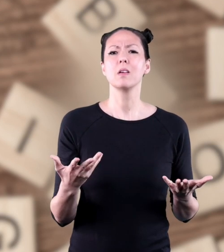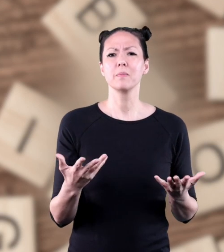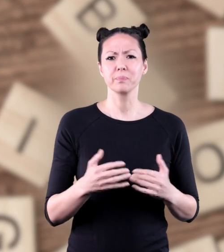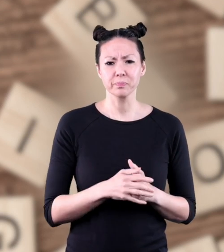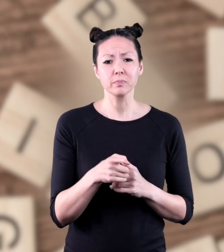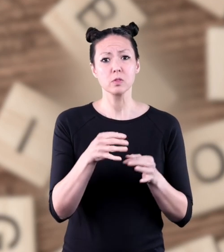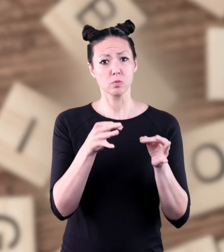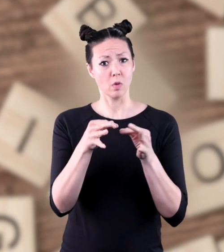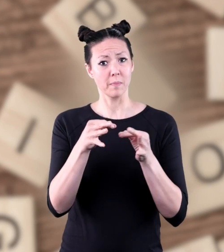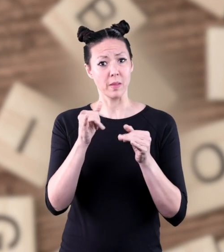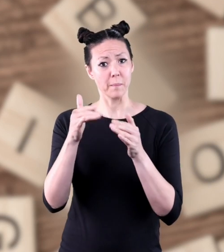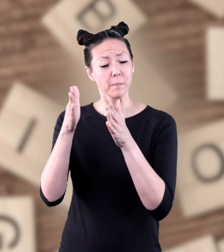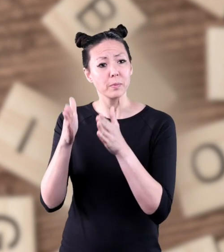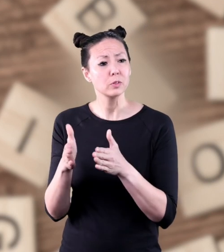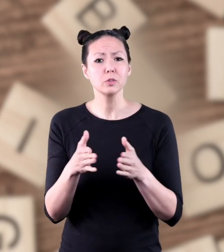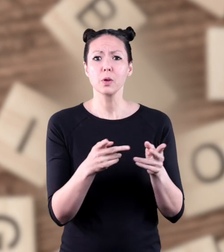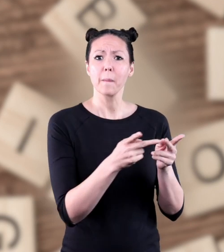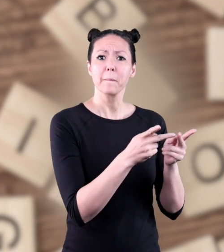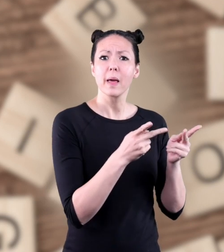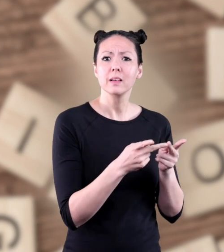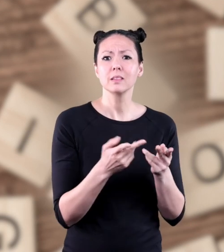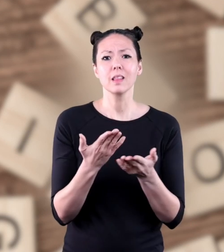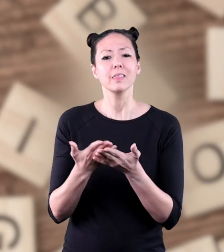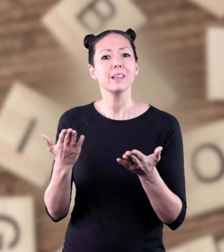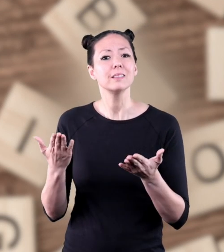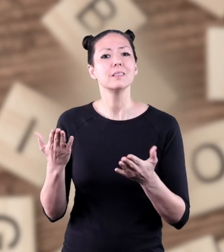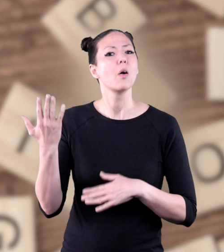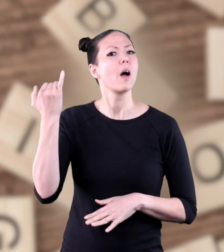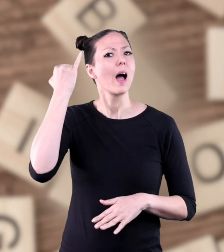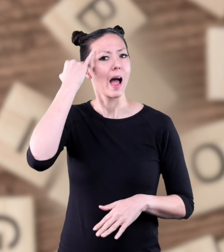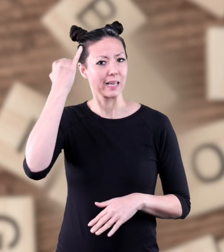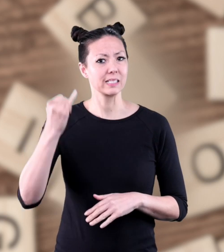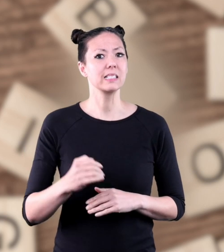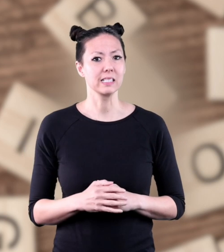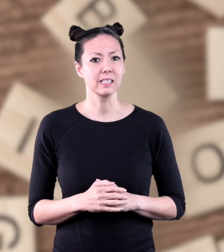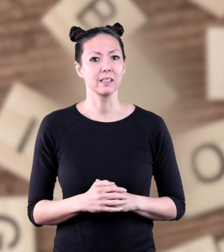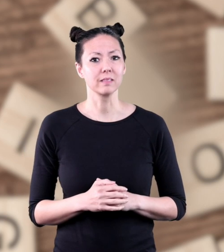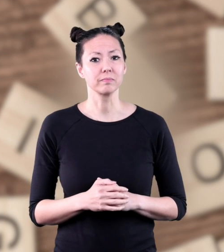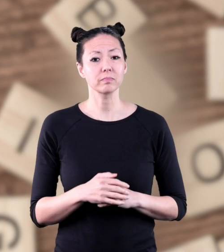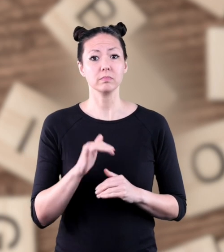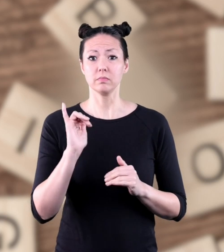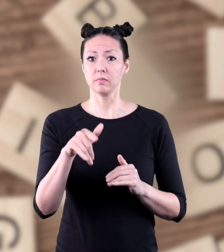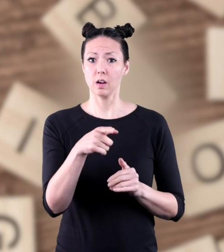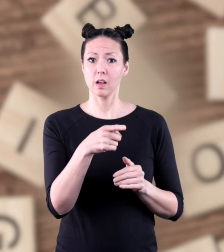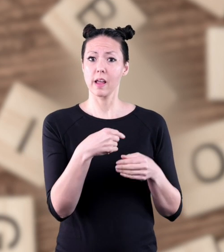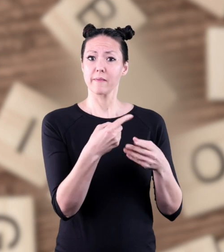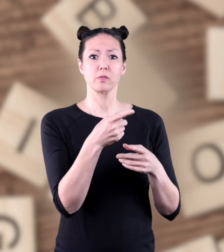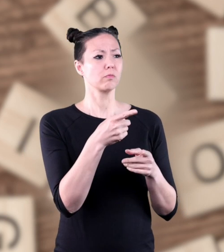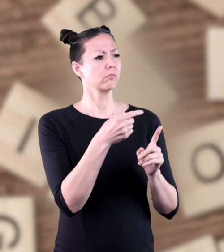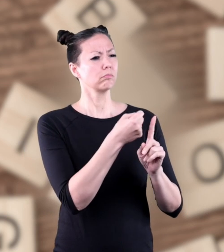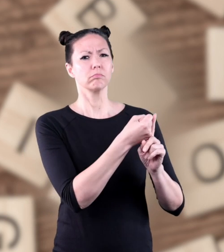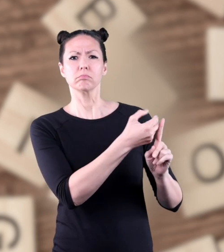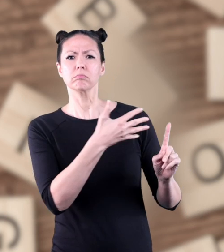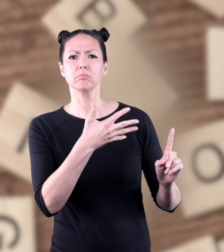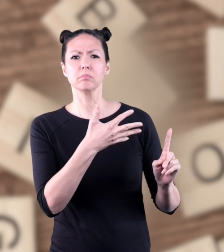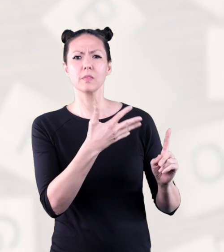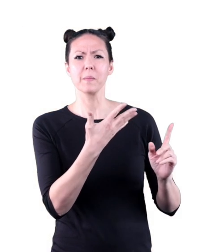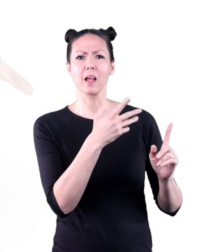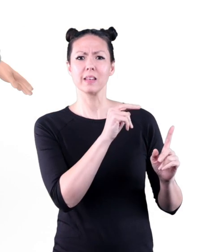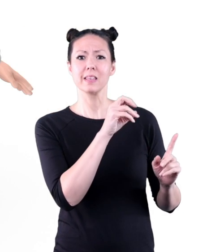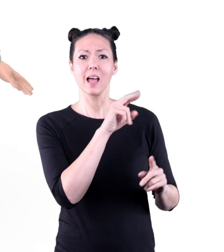this: does it describe a person, place, thing, or idea? Does it give you a detail about a